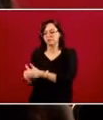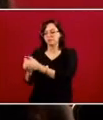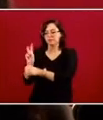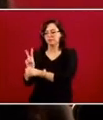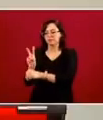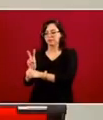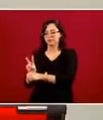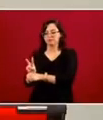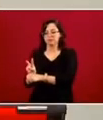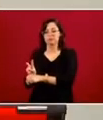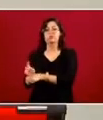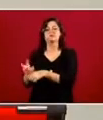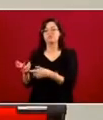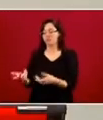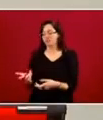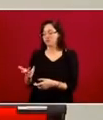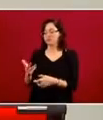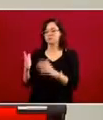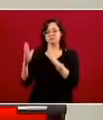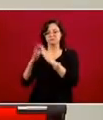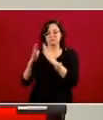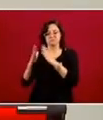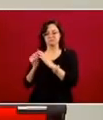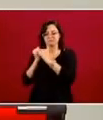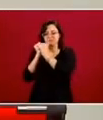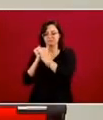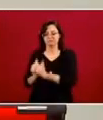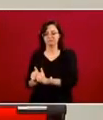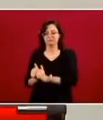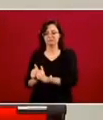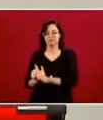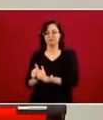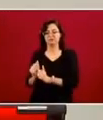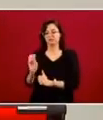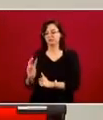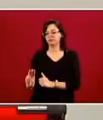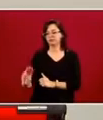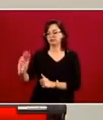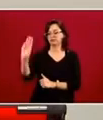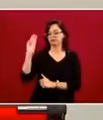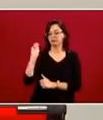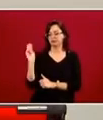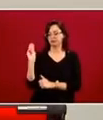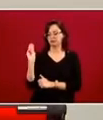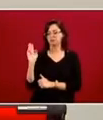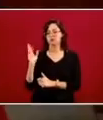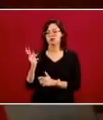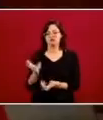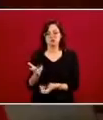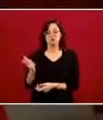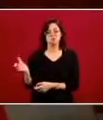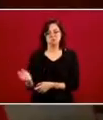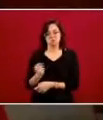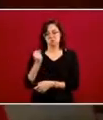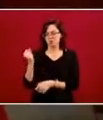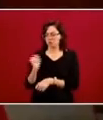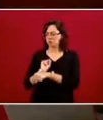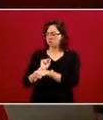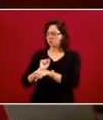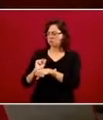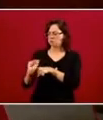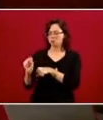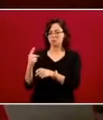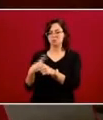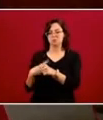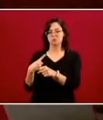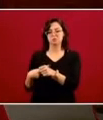or indirect contact with this colleague that tested positive. And he's been at his house and he's